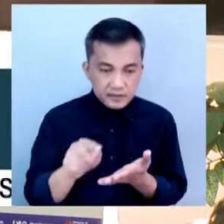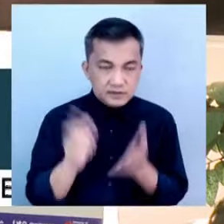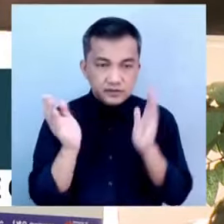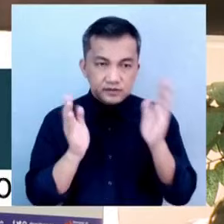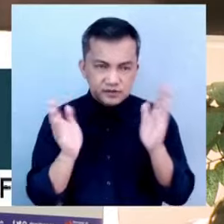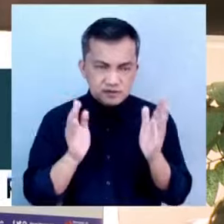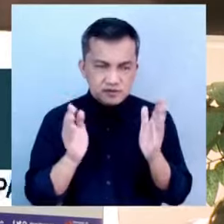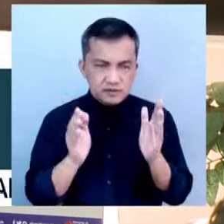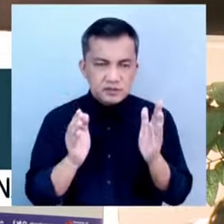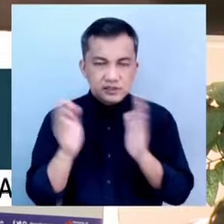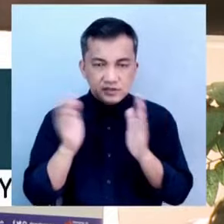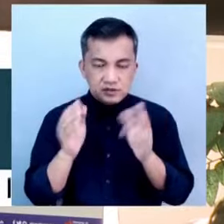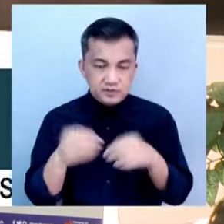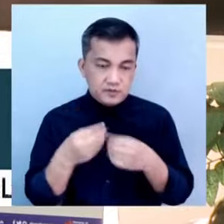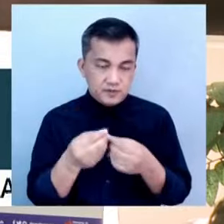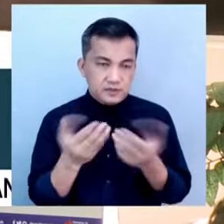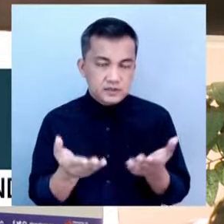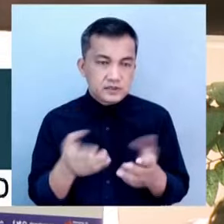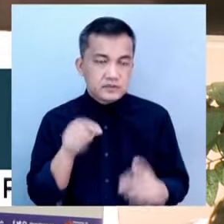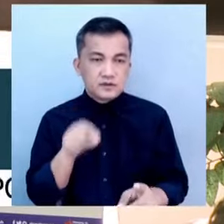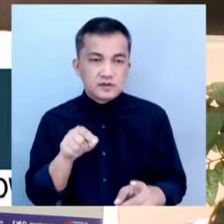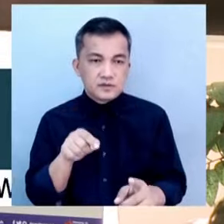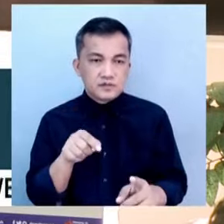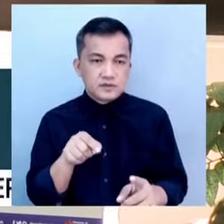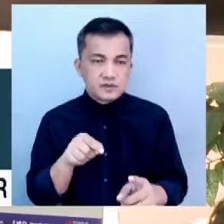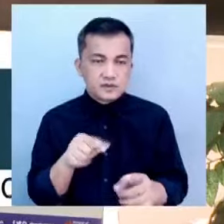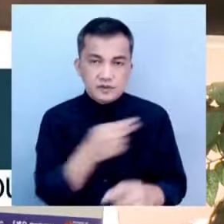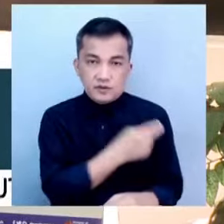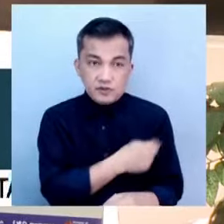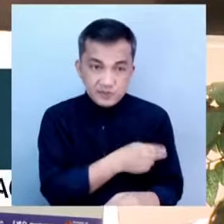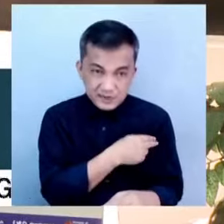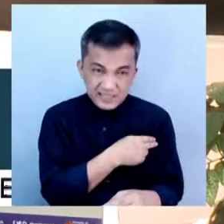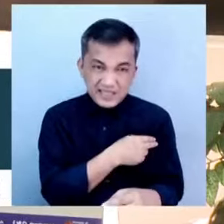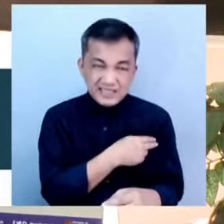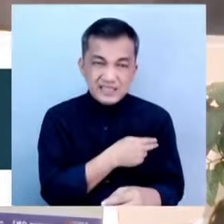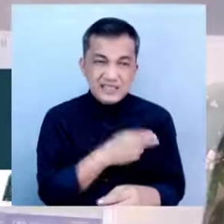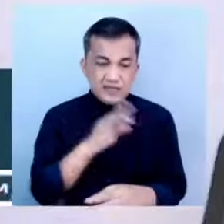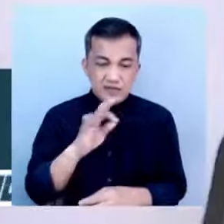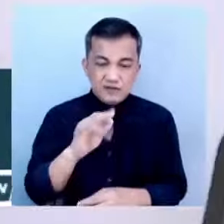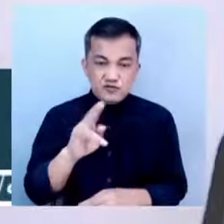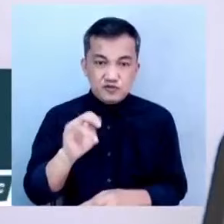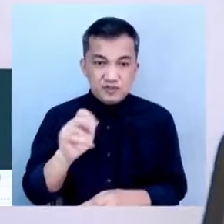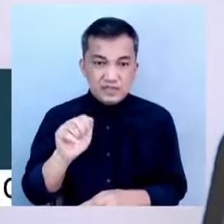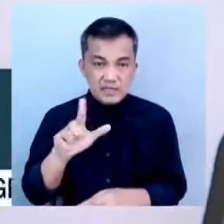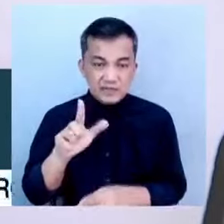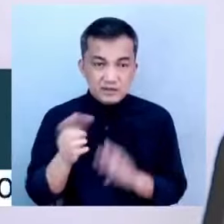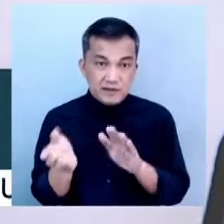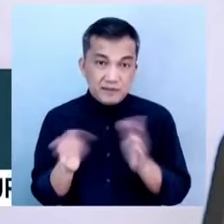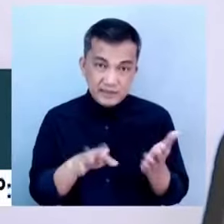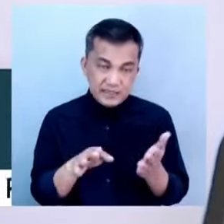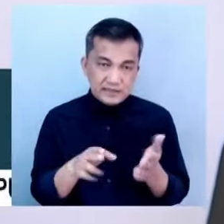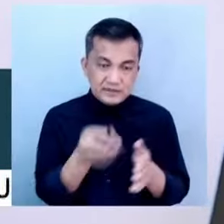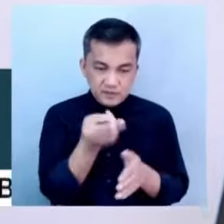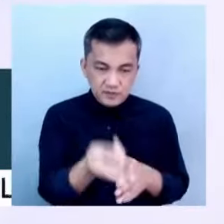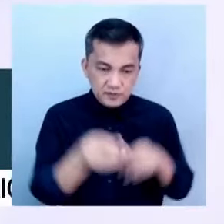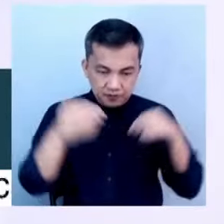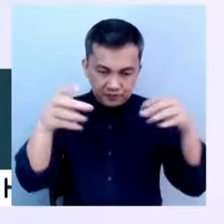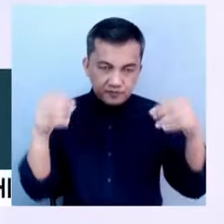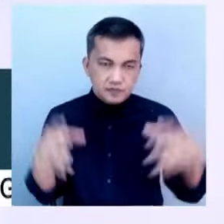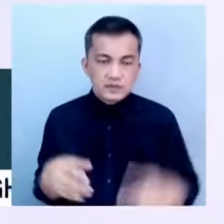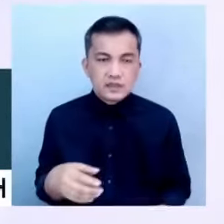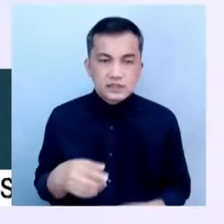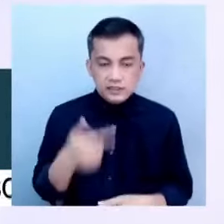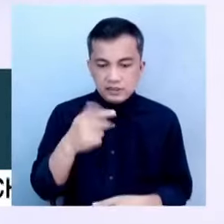service providers, particularly yung mga hospitals and mga funeral parlors. Guarantee letters are given to